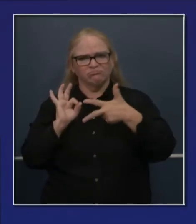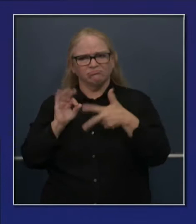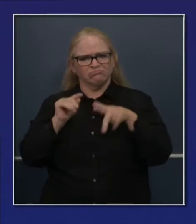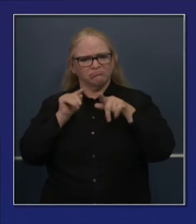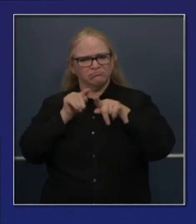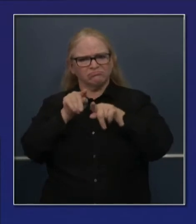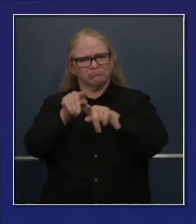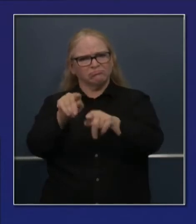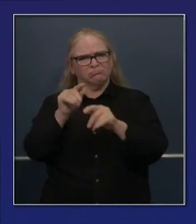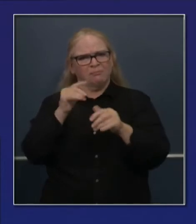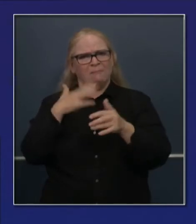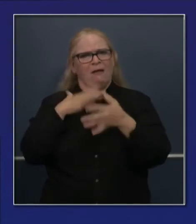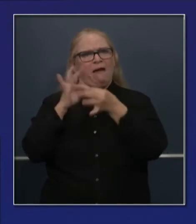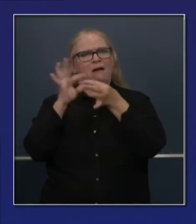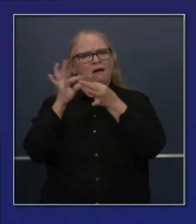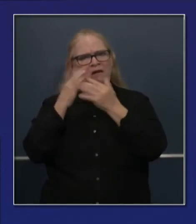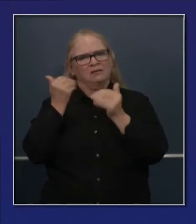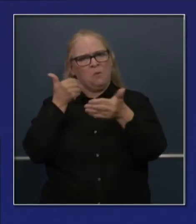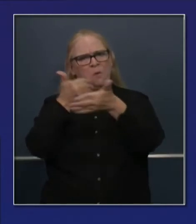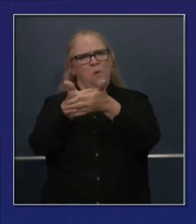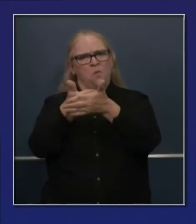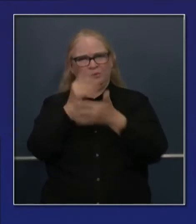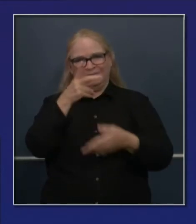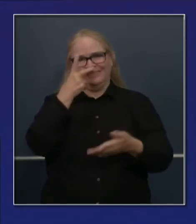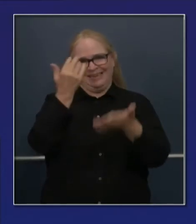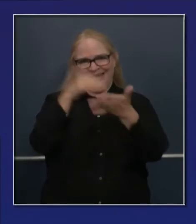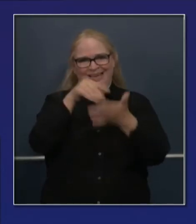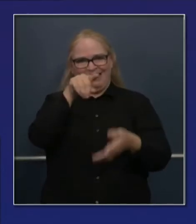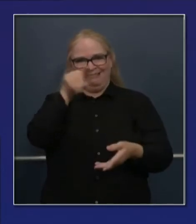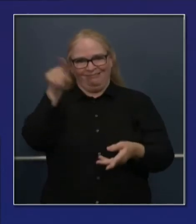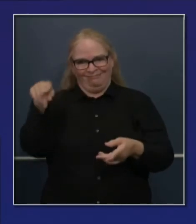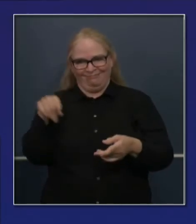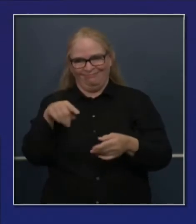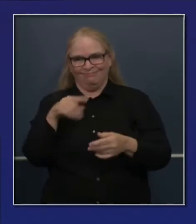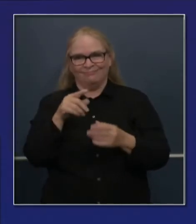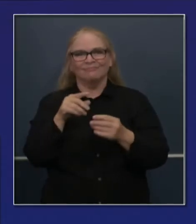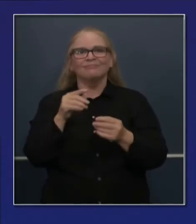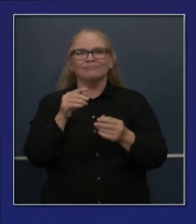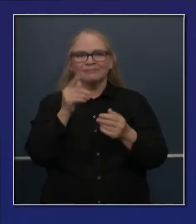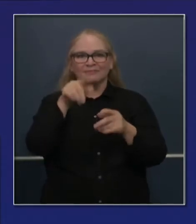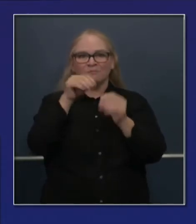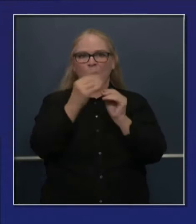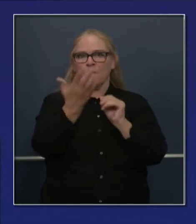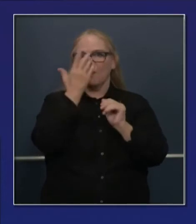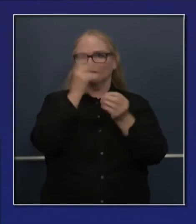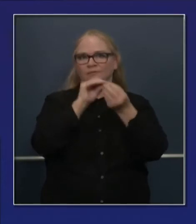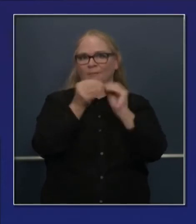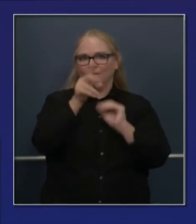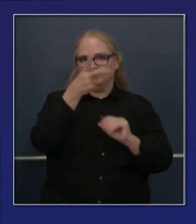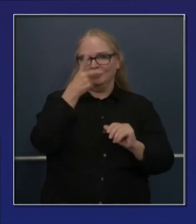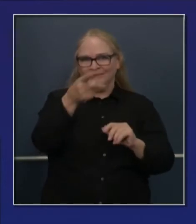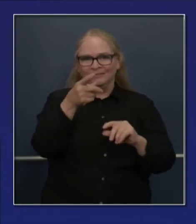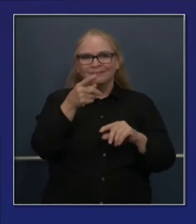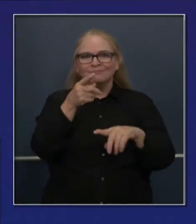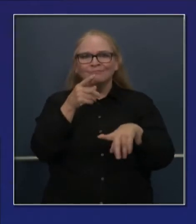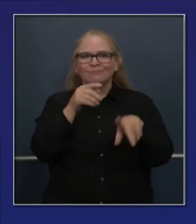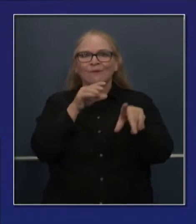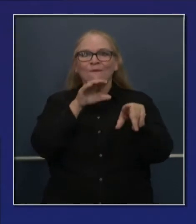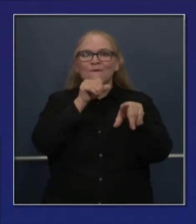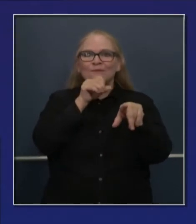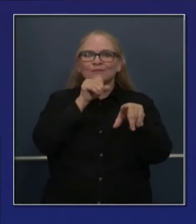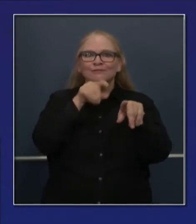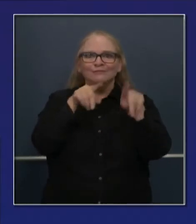rate with the backup. You can get a closer look here. This looks more like an EKG chart